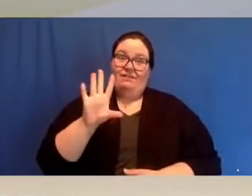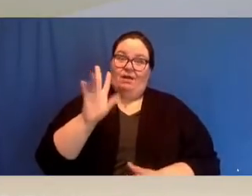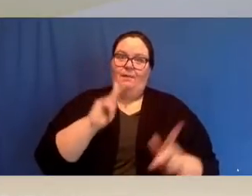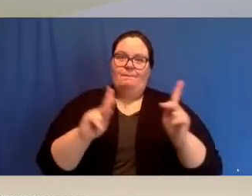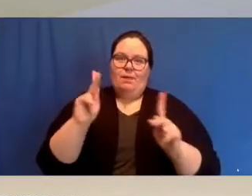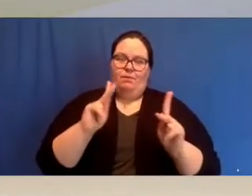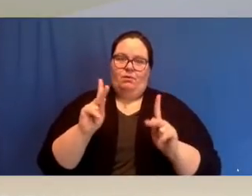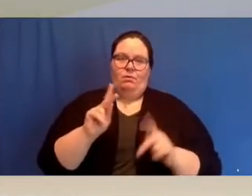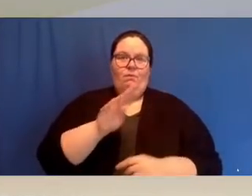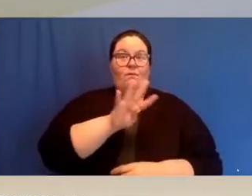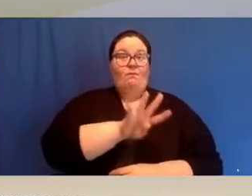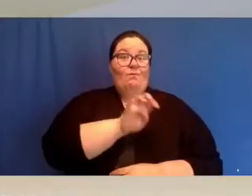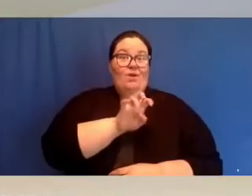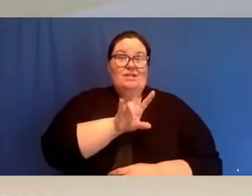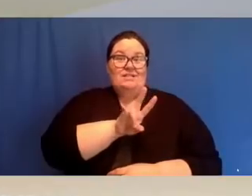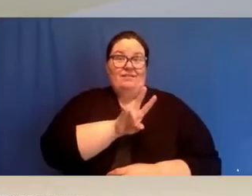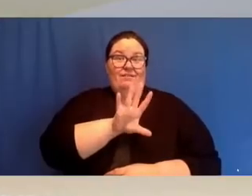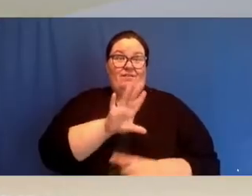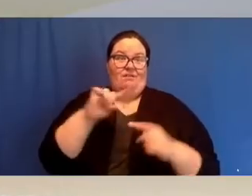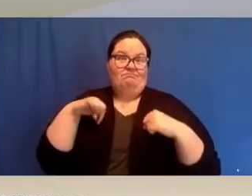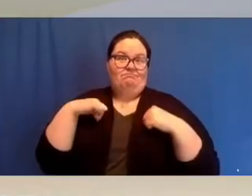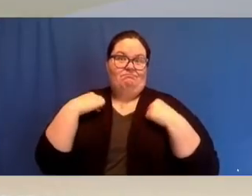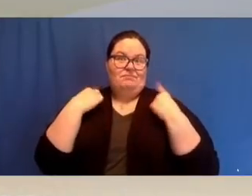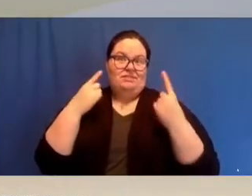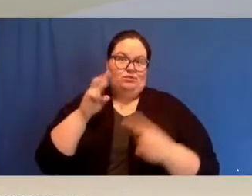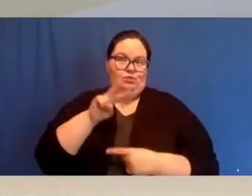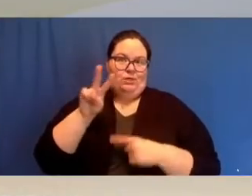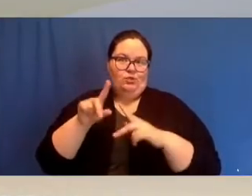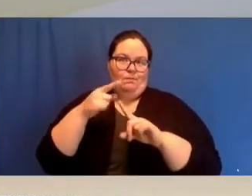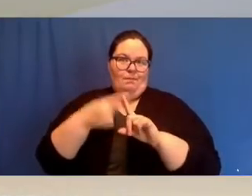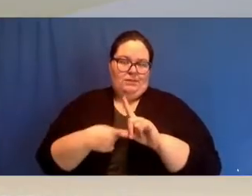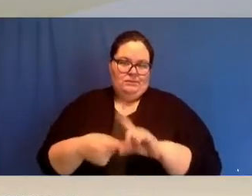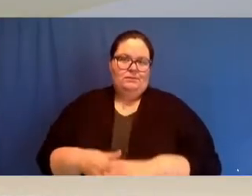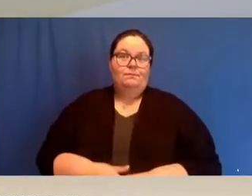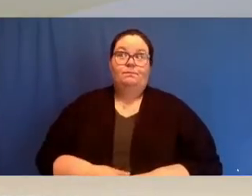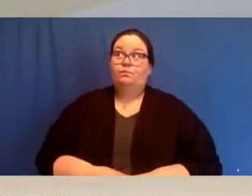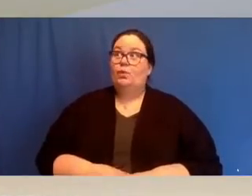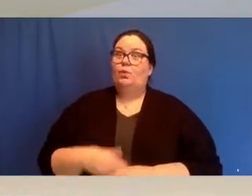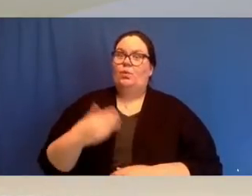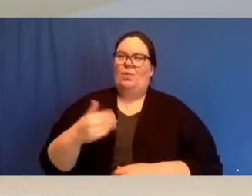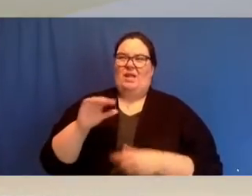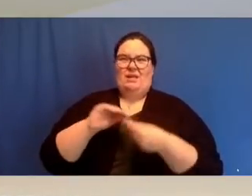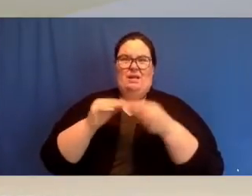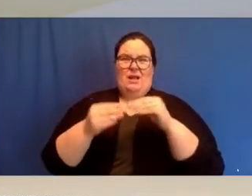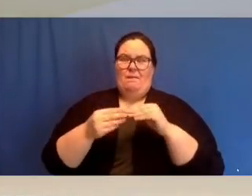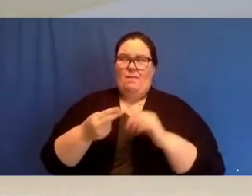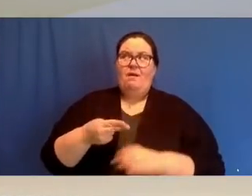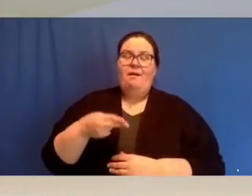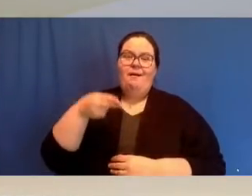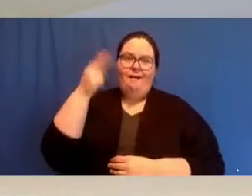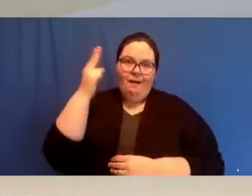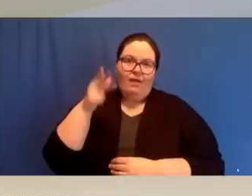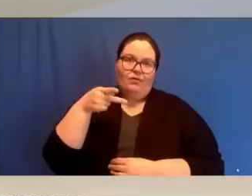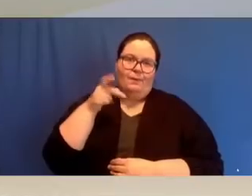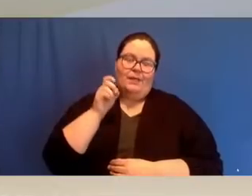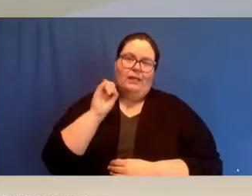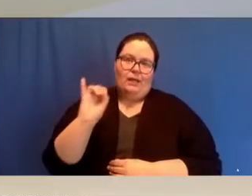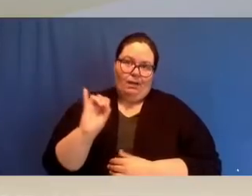and 475 since the pandemic began. This is a record high number of cases for PEI.